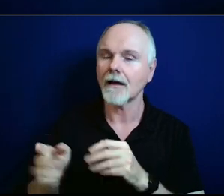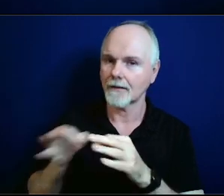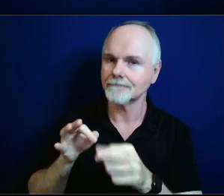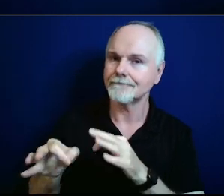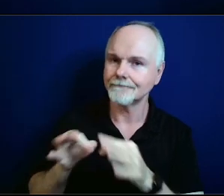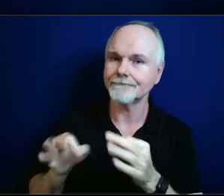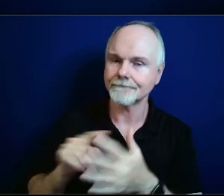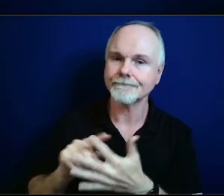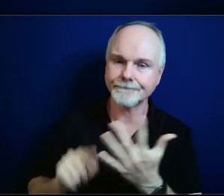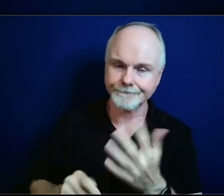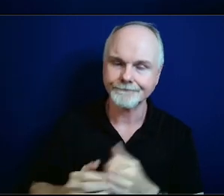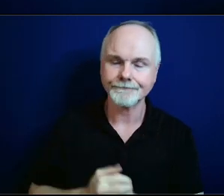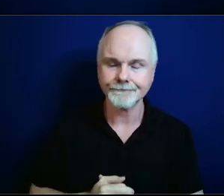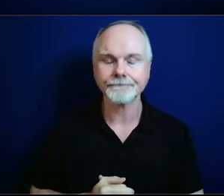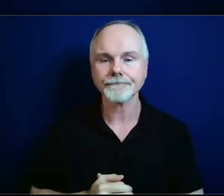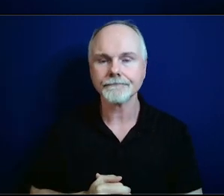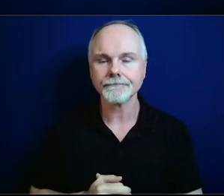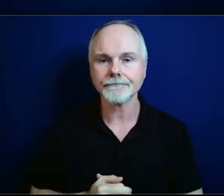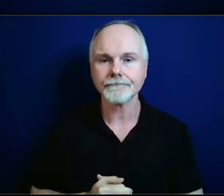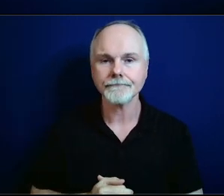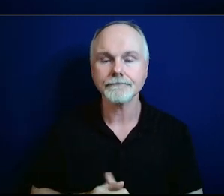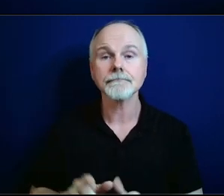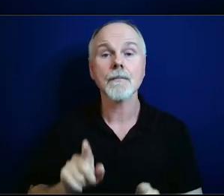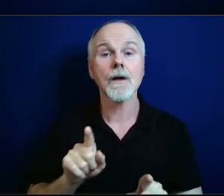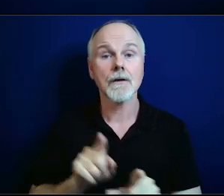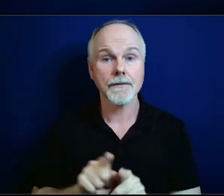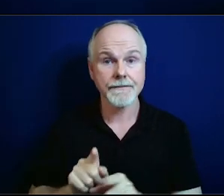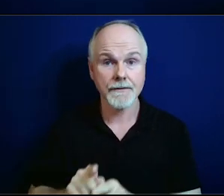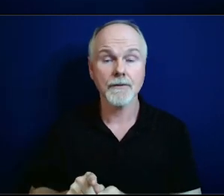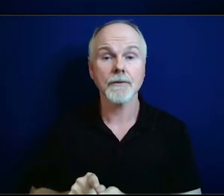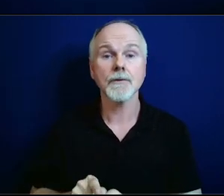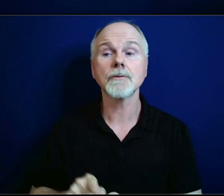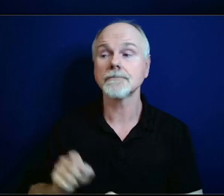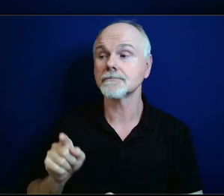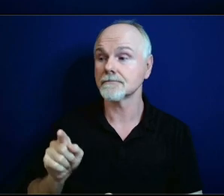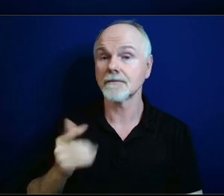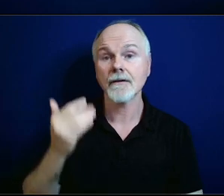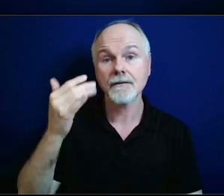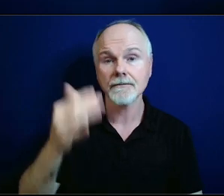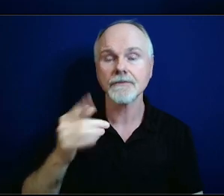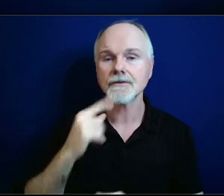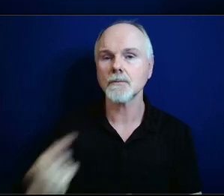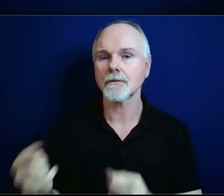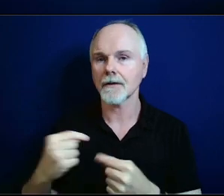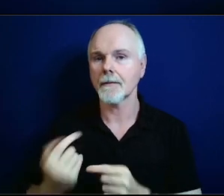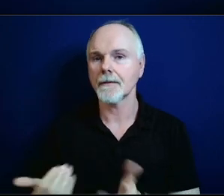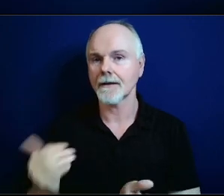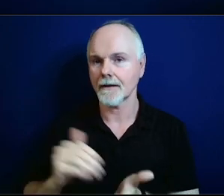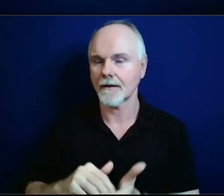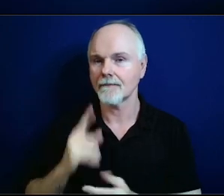We also booked her to come back for a complete blood count and urine screening.